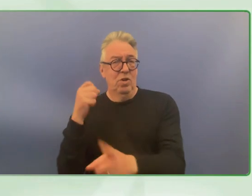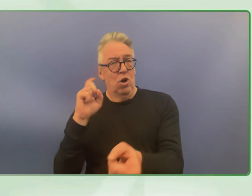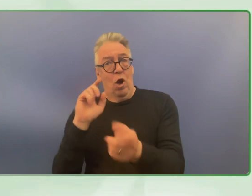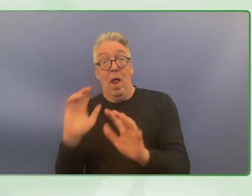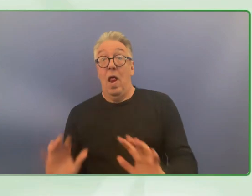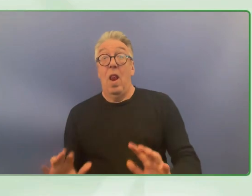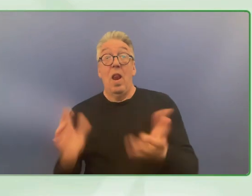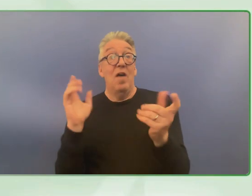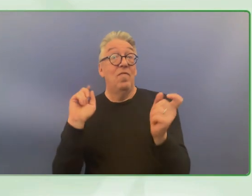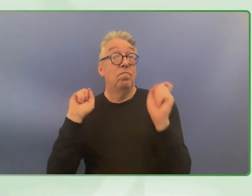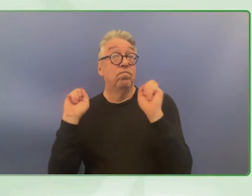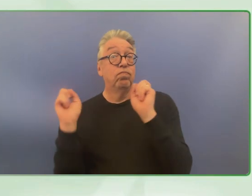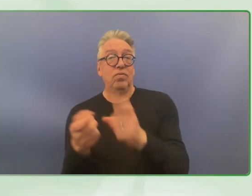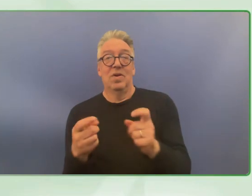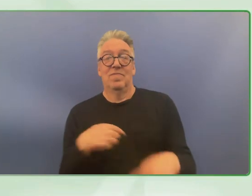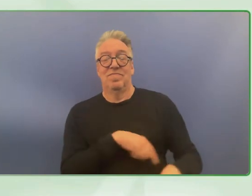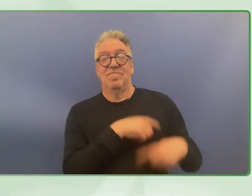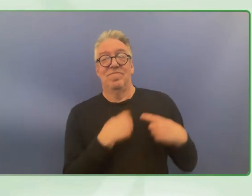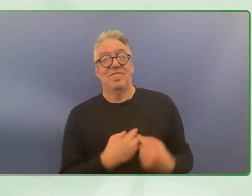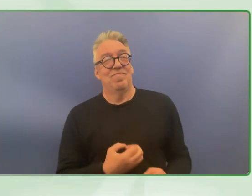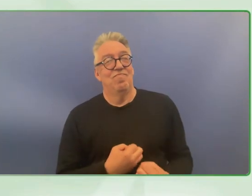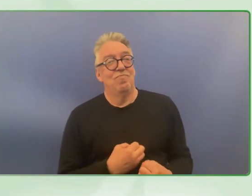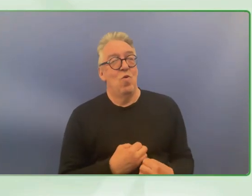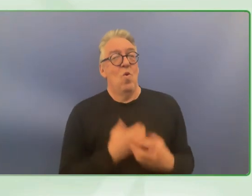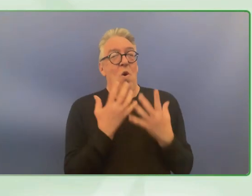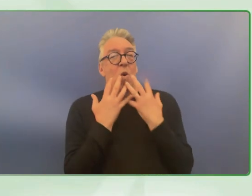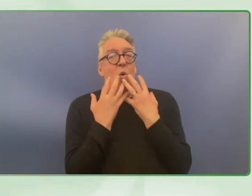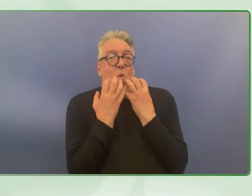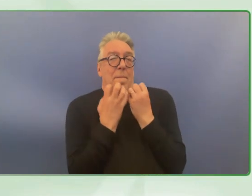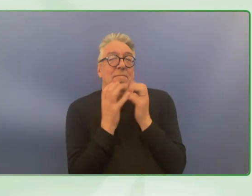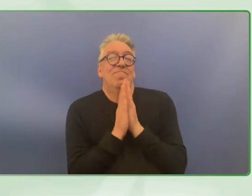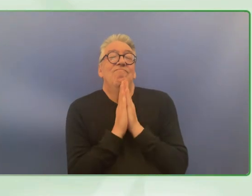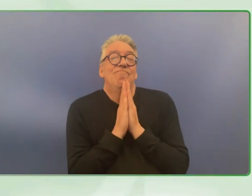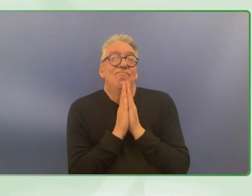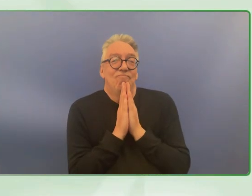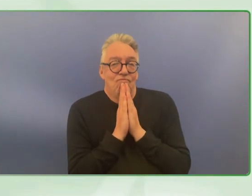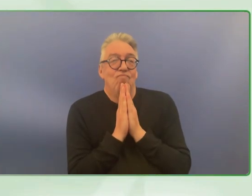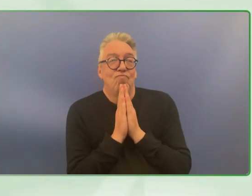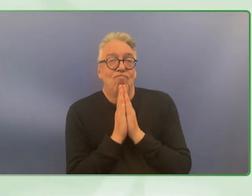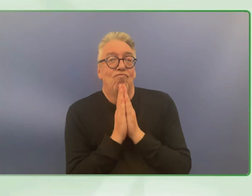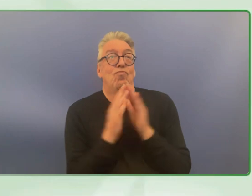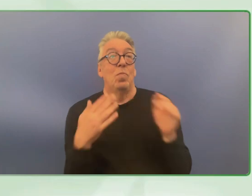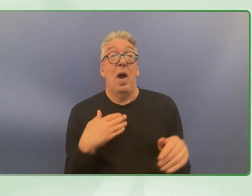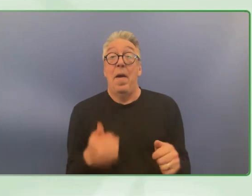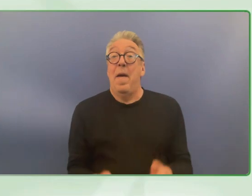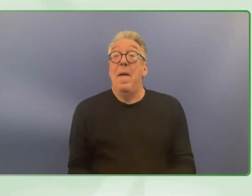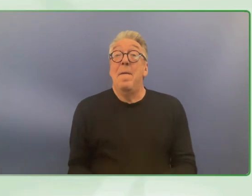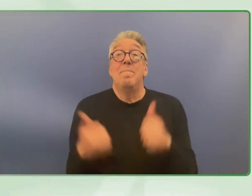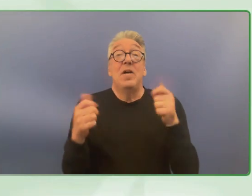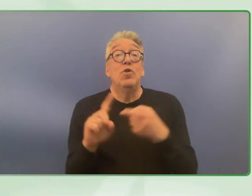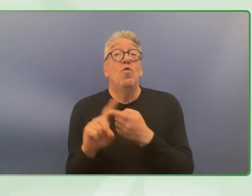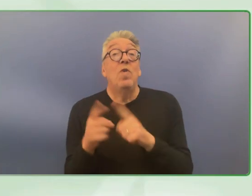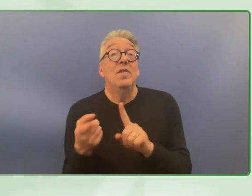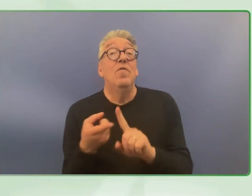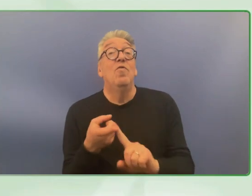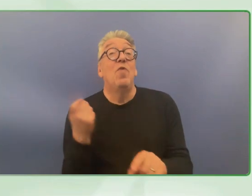just warms my heart and it really connects to me. And it's also, my best friend is from Poland. And